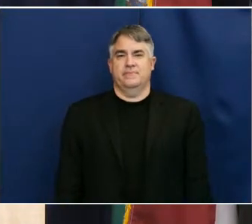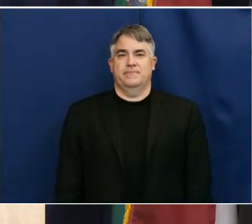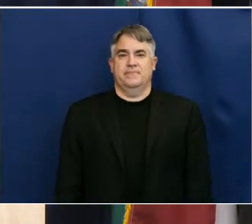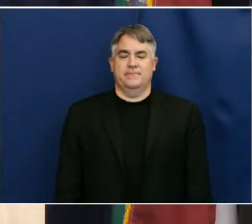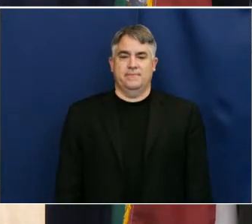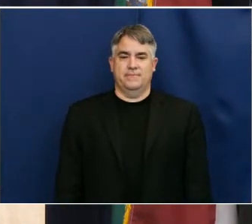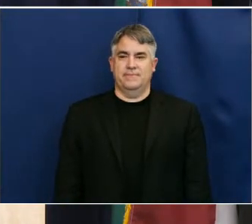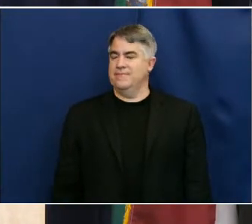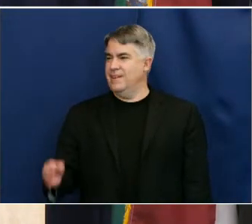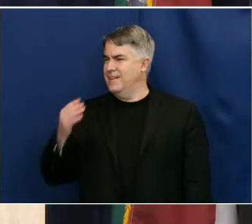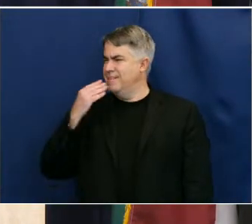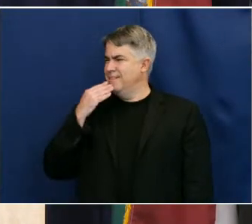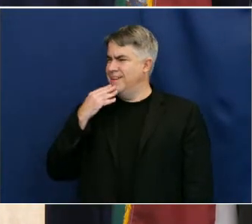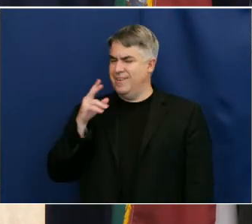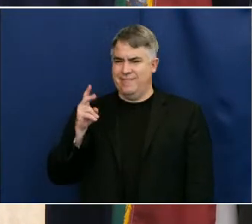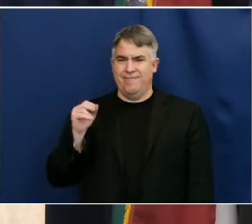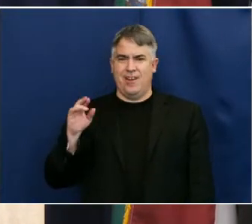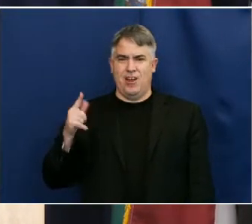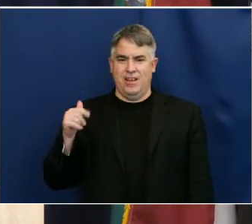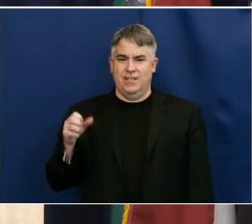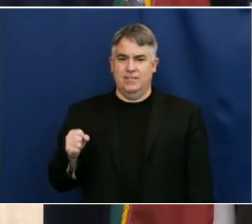Thank you. We'll now go to our call-in questions.